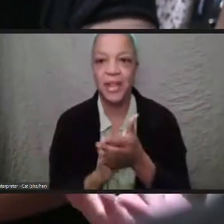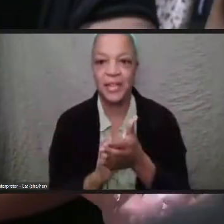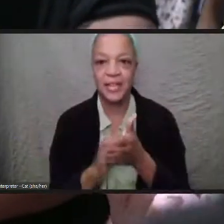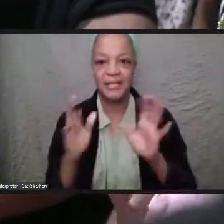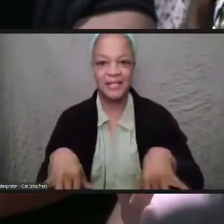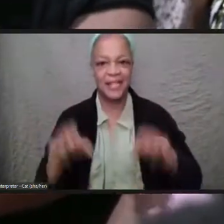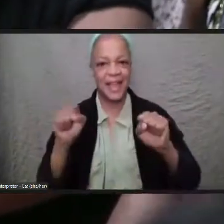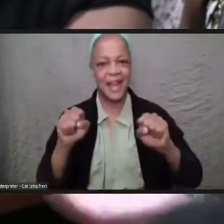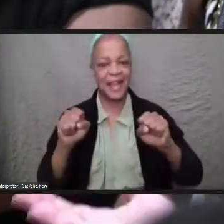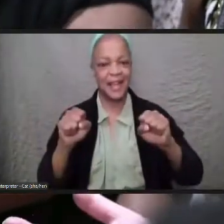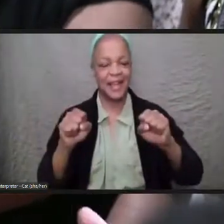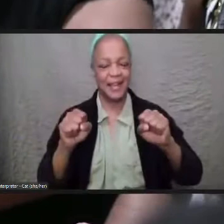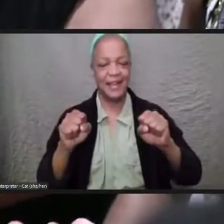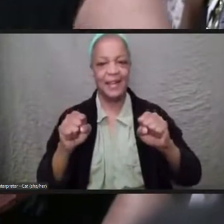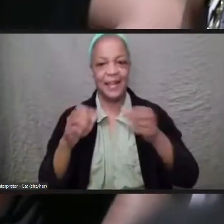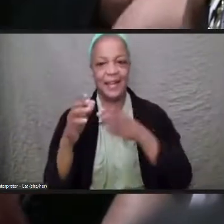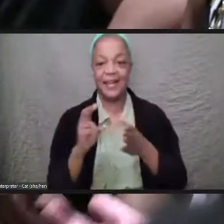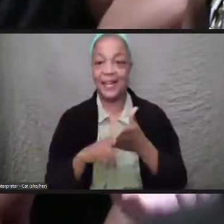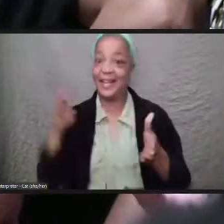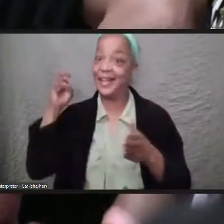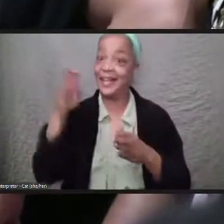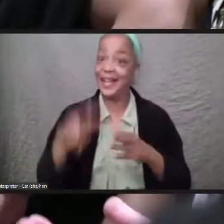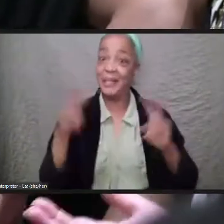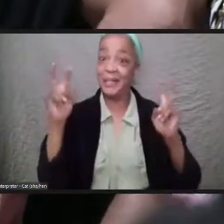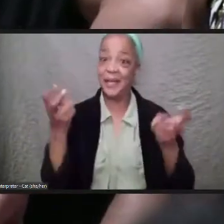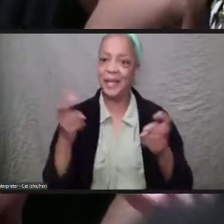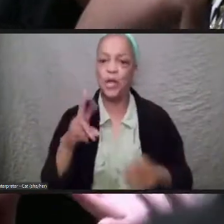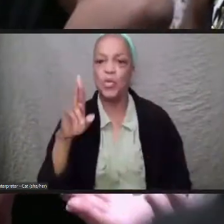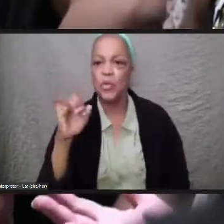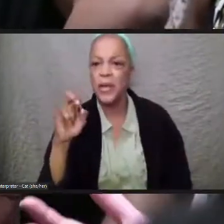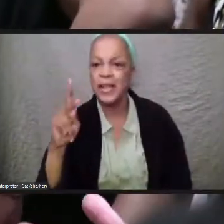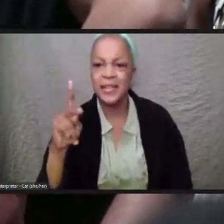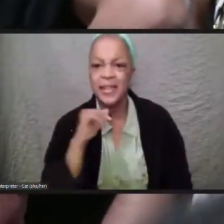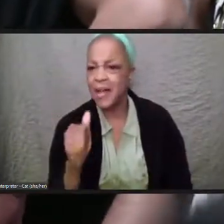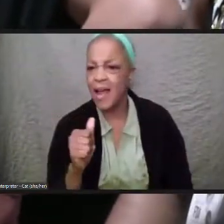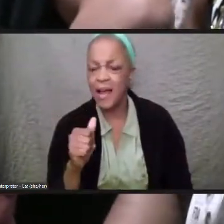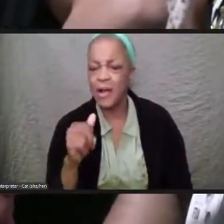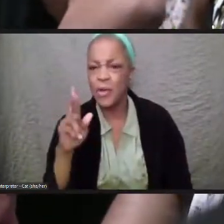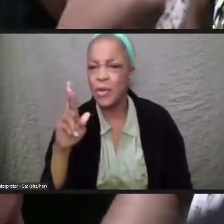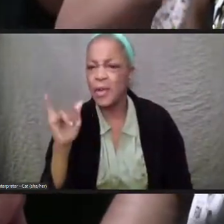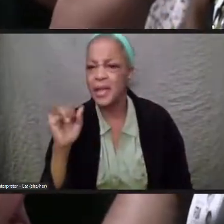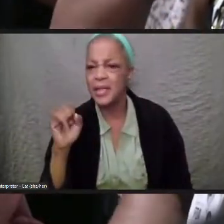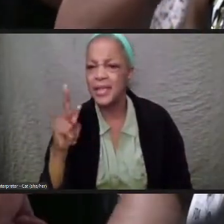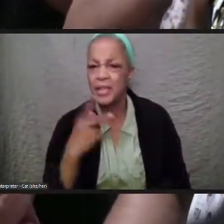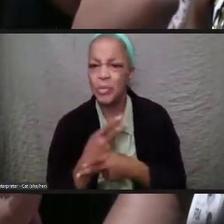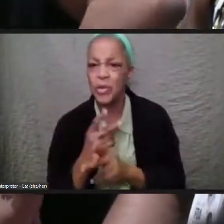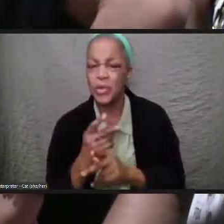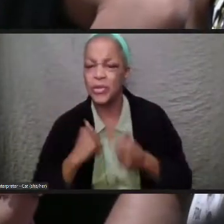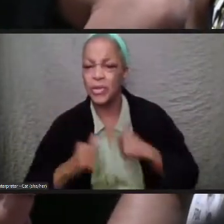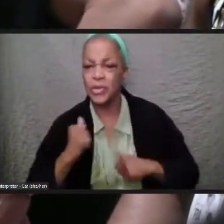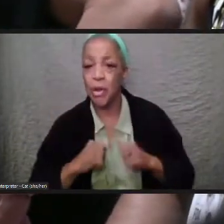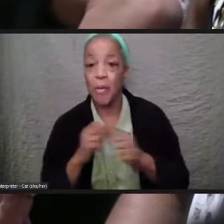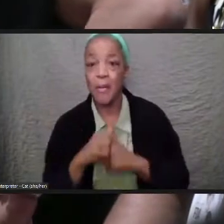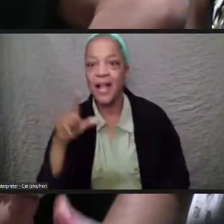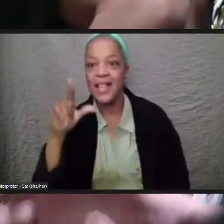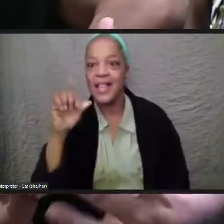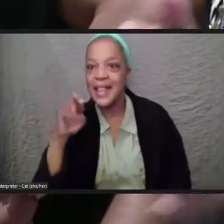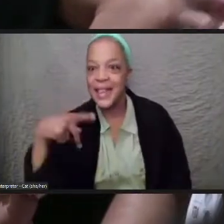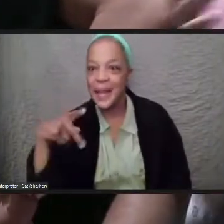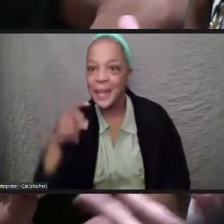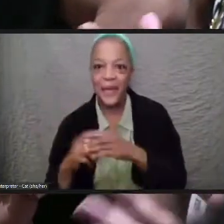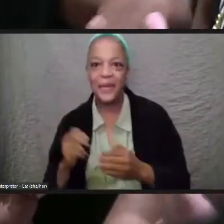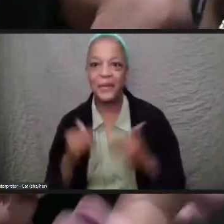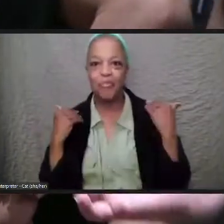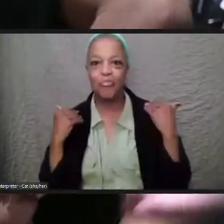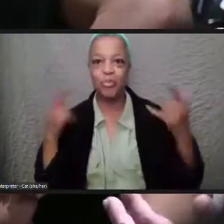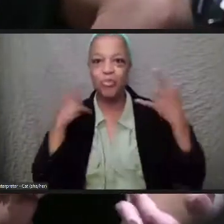that leap. I don't want to say risk because it's not a risk to produce these stories, but take that leap and show people what we